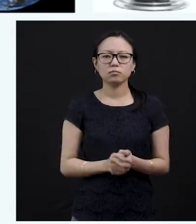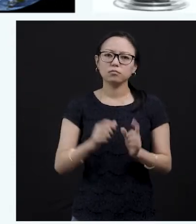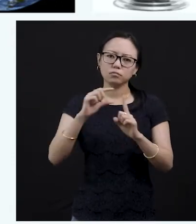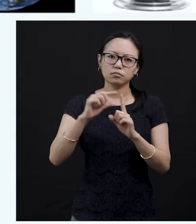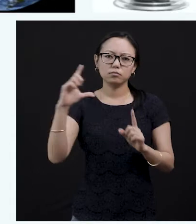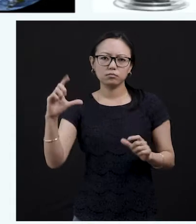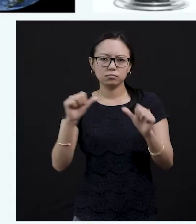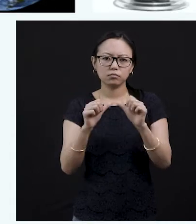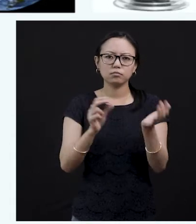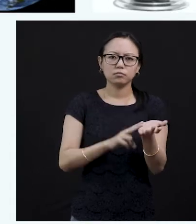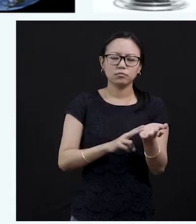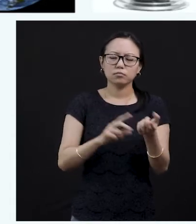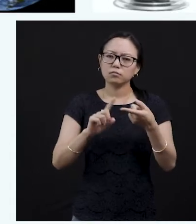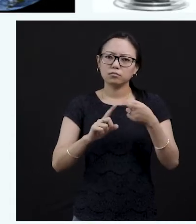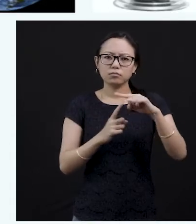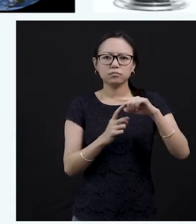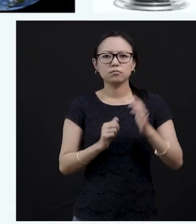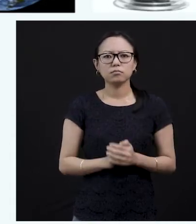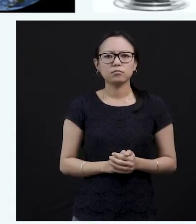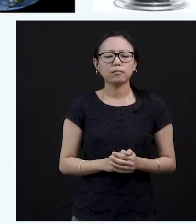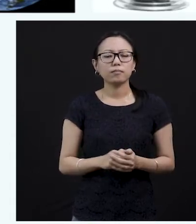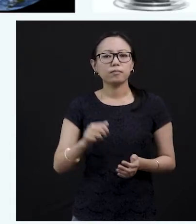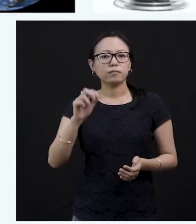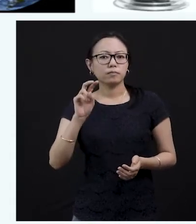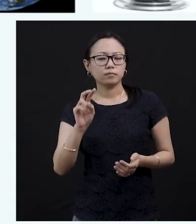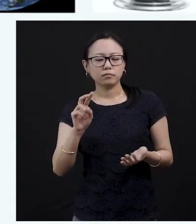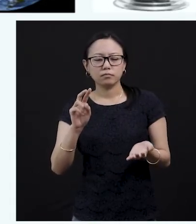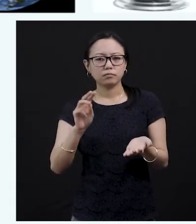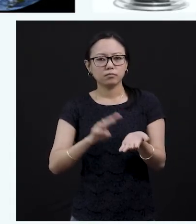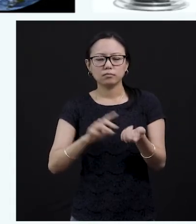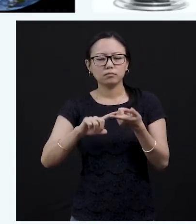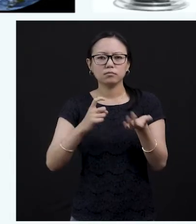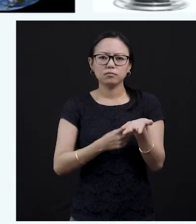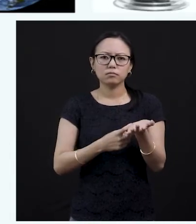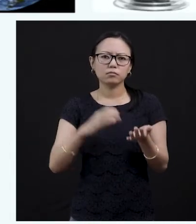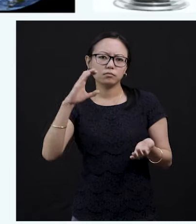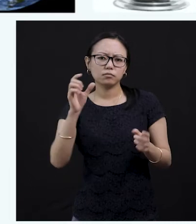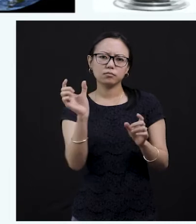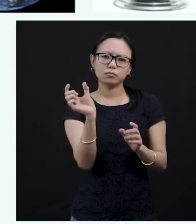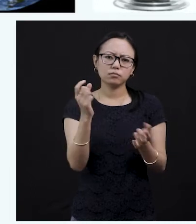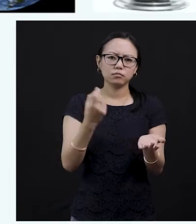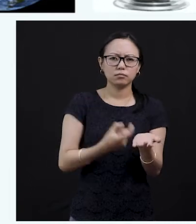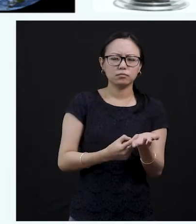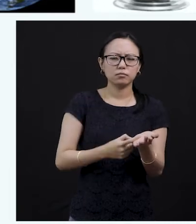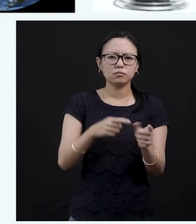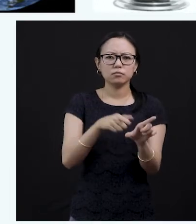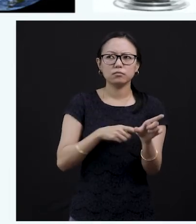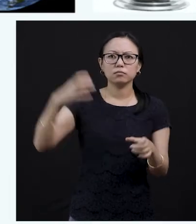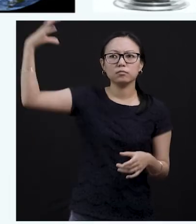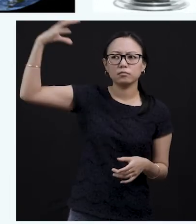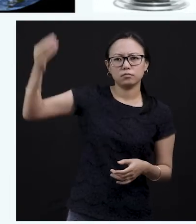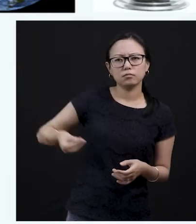hottest planet. Okay. Then talking about the orbits here, you see the lines, right? These